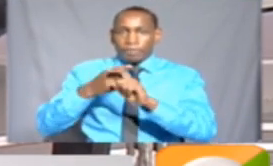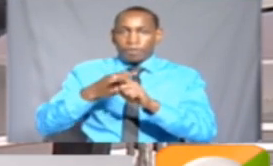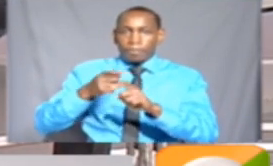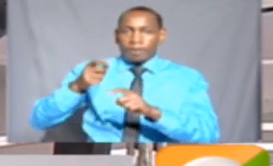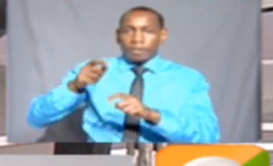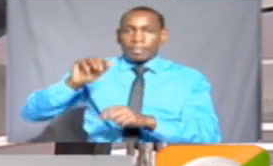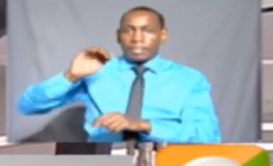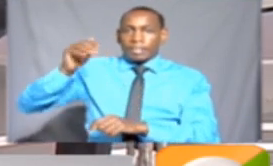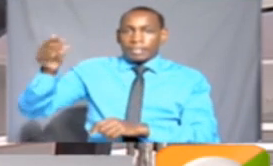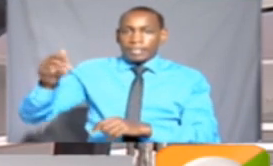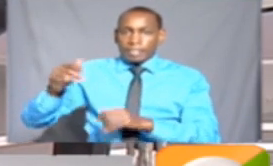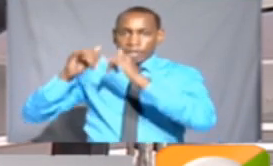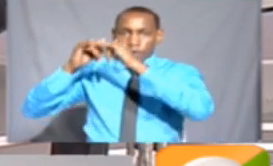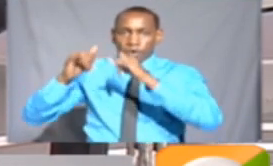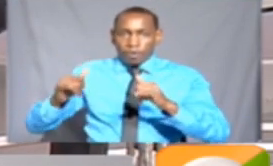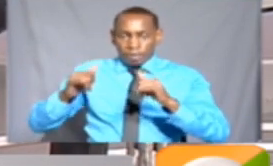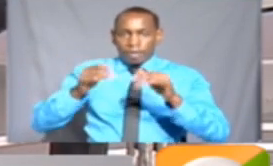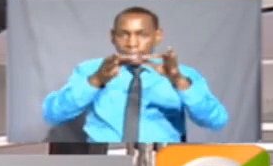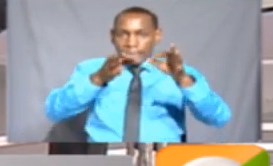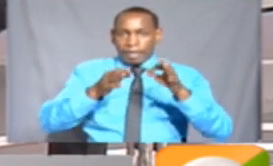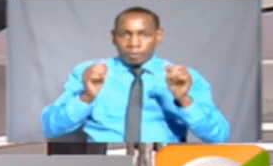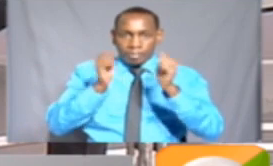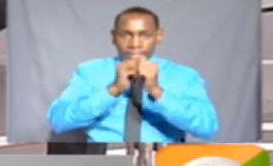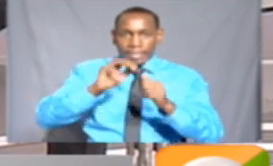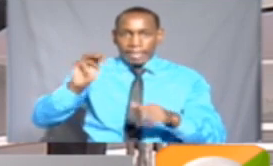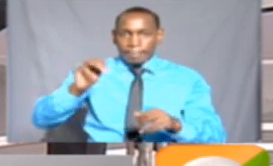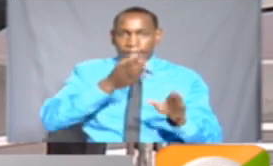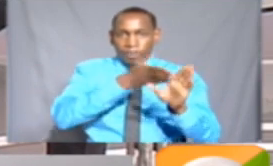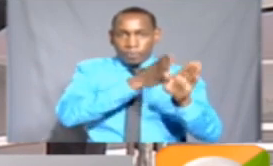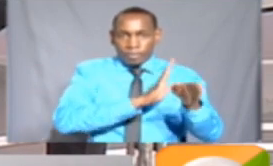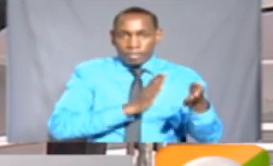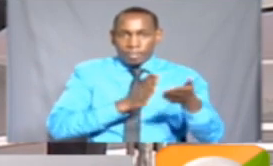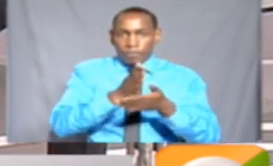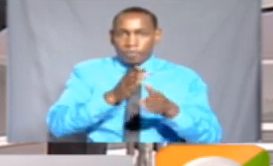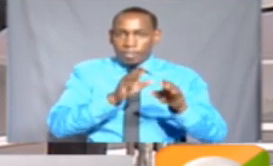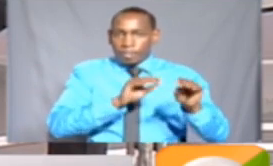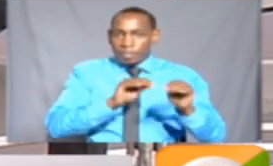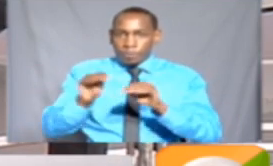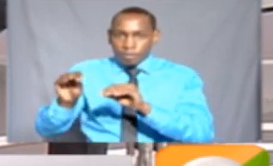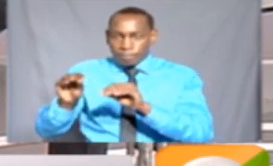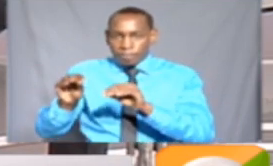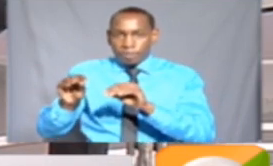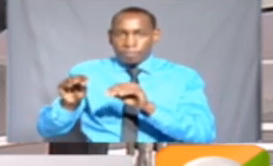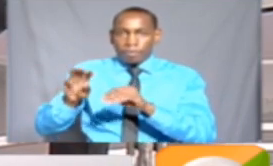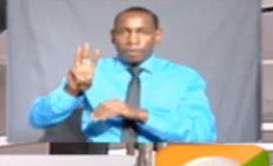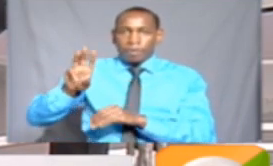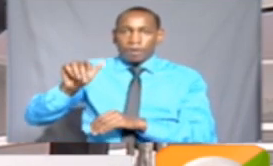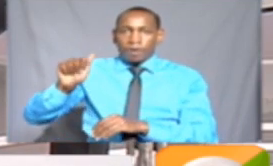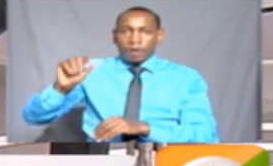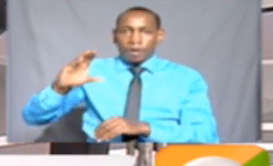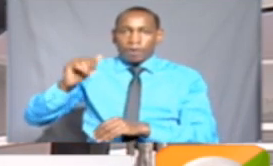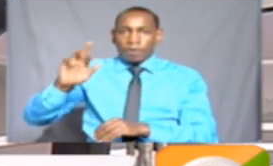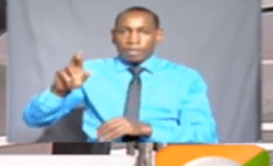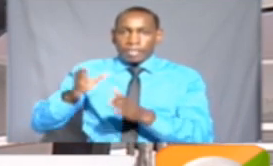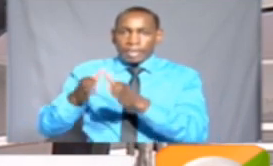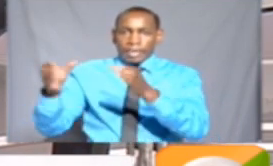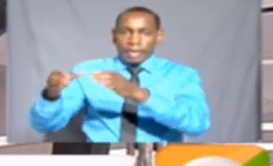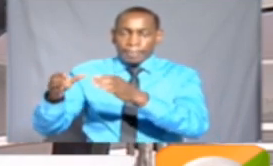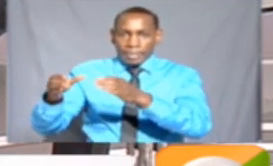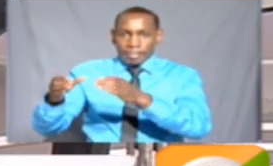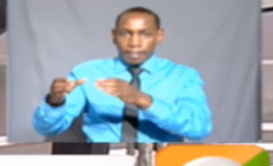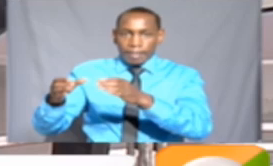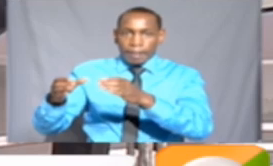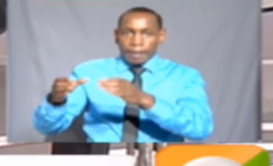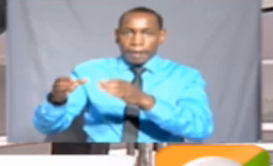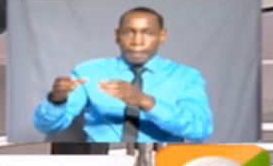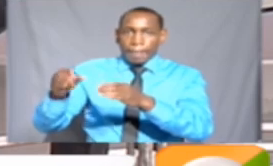County coffers. The first 10 million was withdrawn by transported and given to Ashira Mburu Mwangi and company advocates. That's where the money